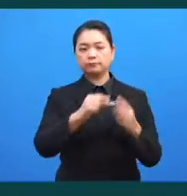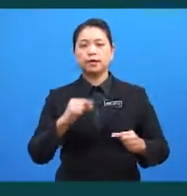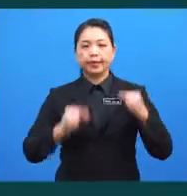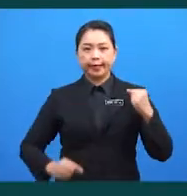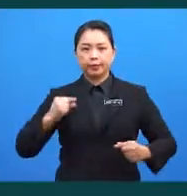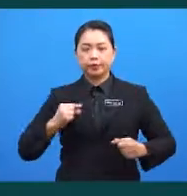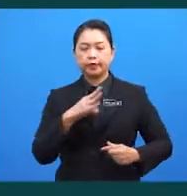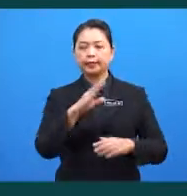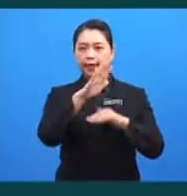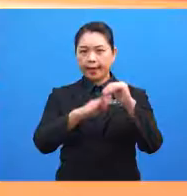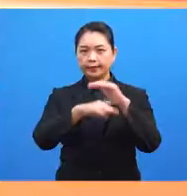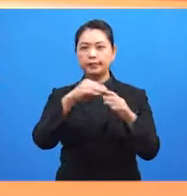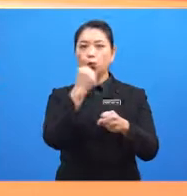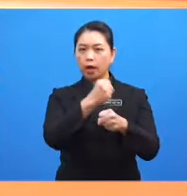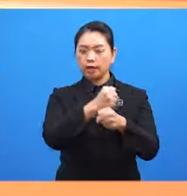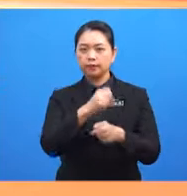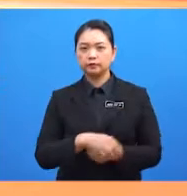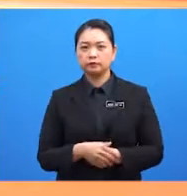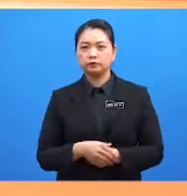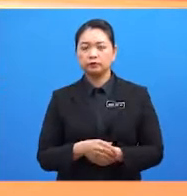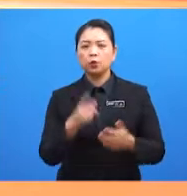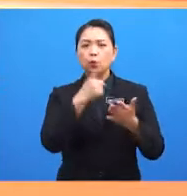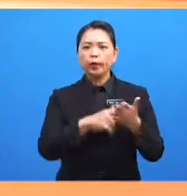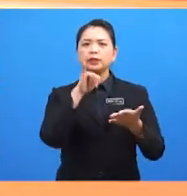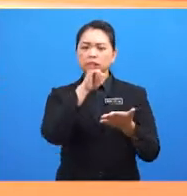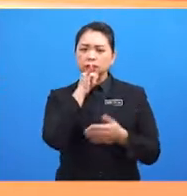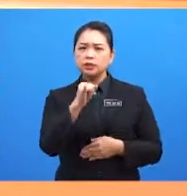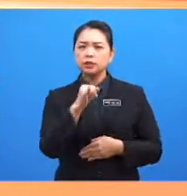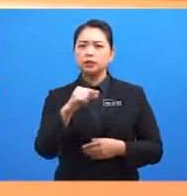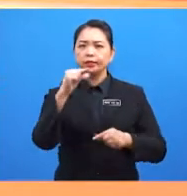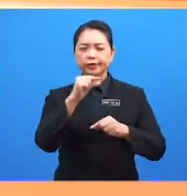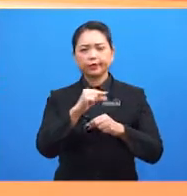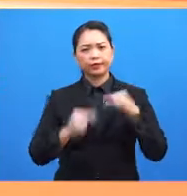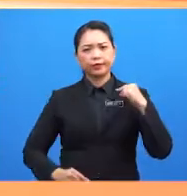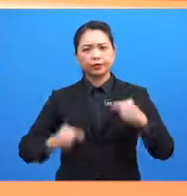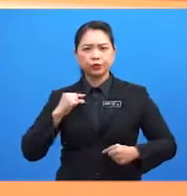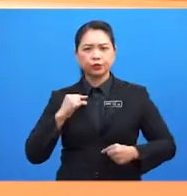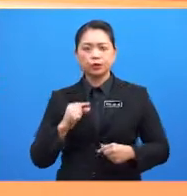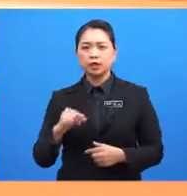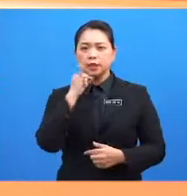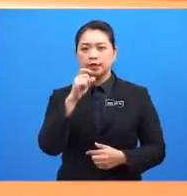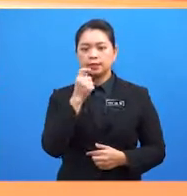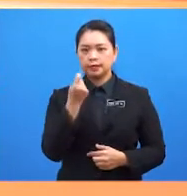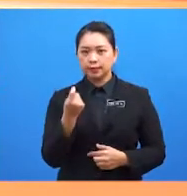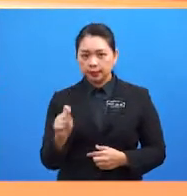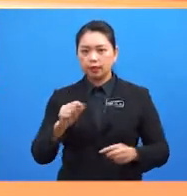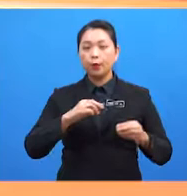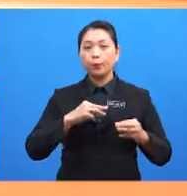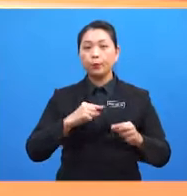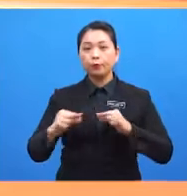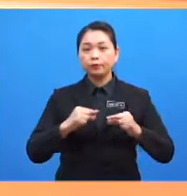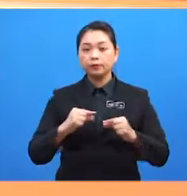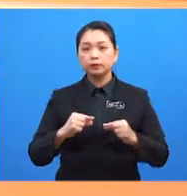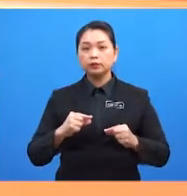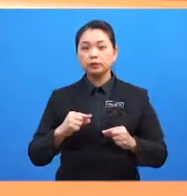and handiwork. What is gesture? Gesture is a movement of part of